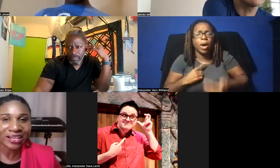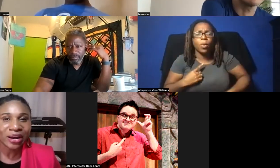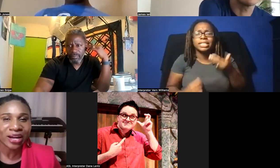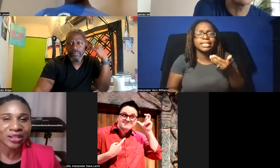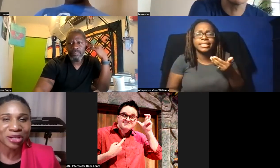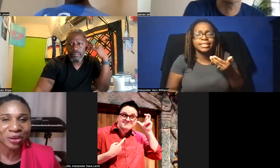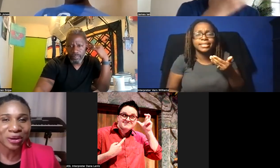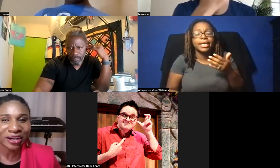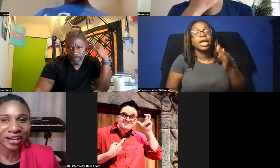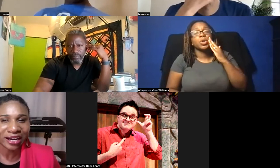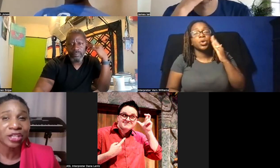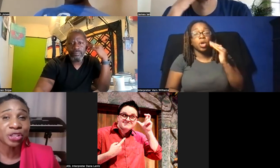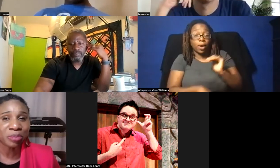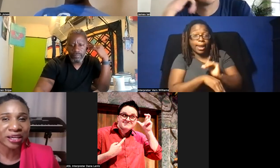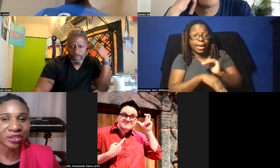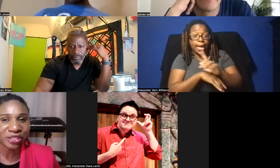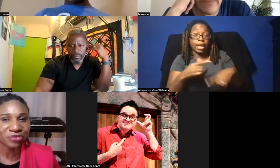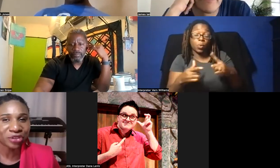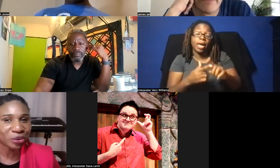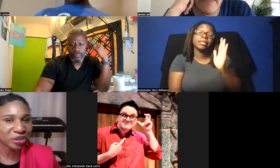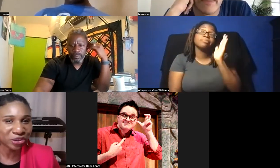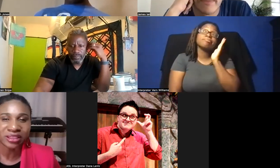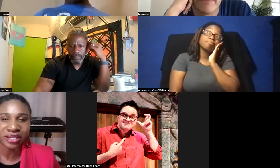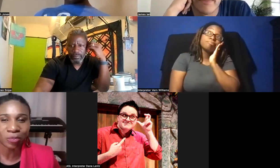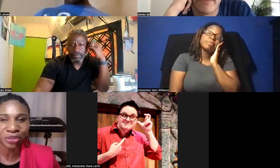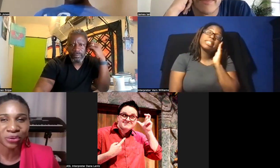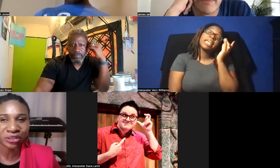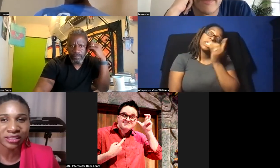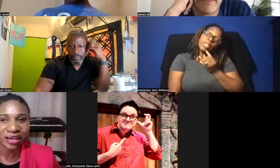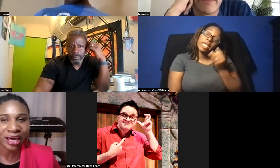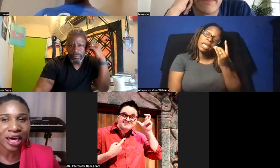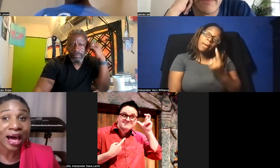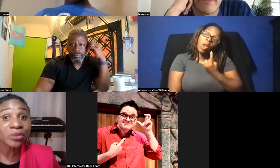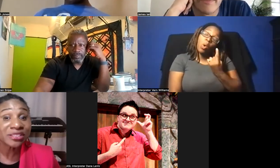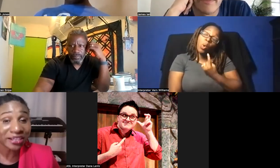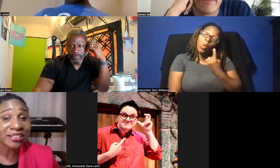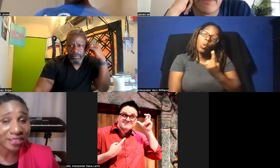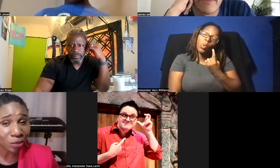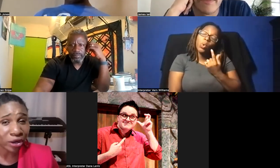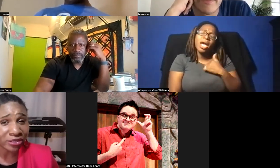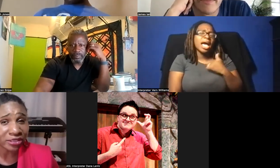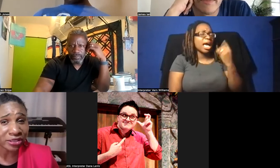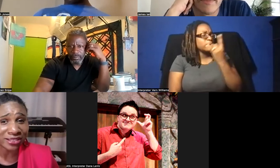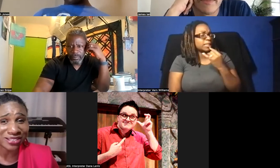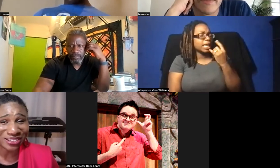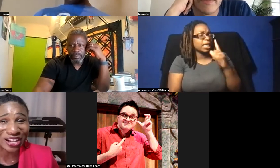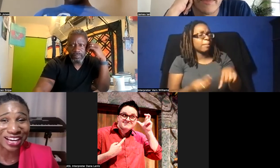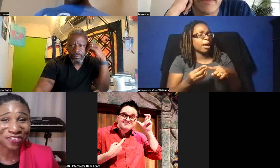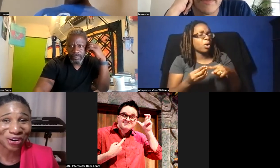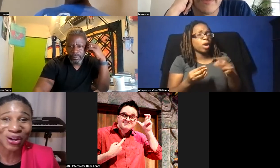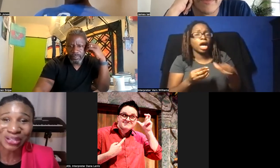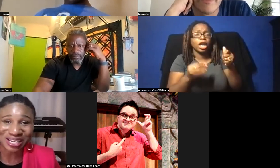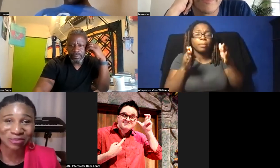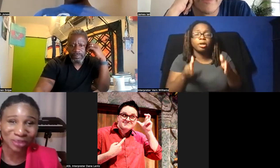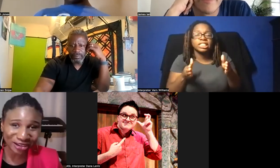lay your head on the pillow at night and you're just by yourself alone and you can think about your own thoughts, I was thinking someone else's thoughts, like for